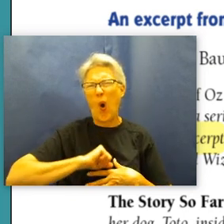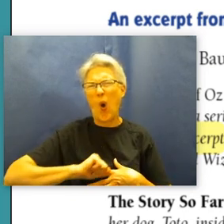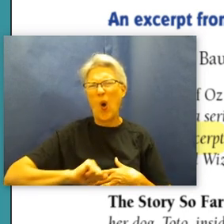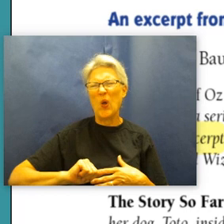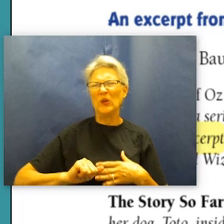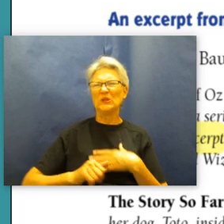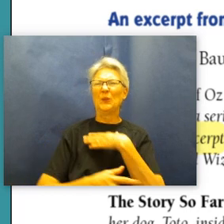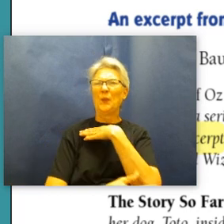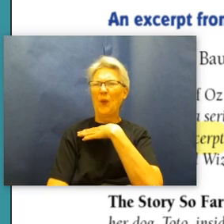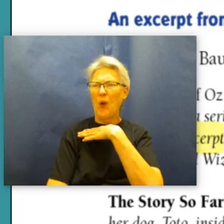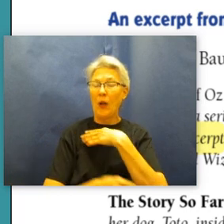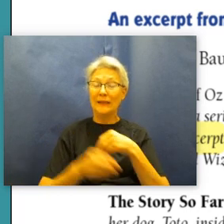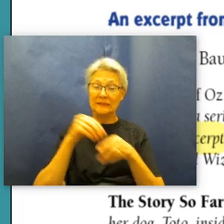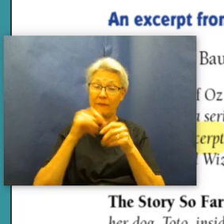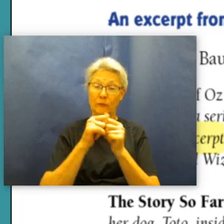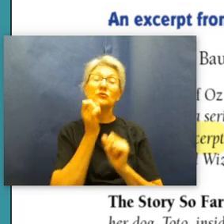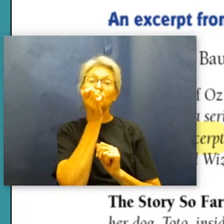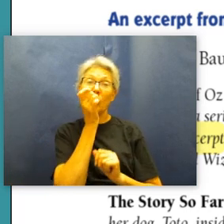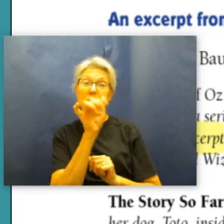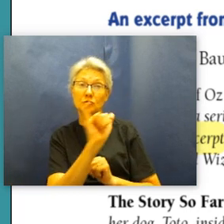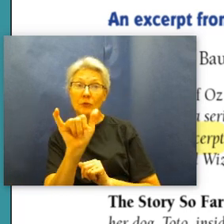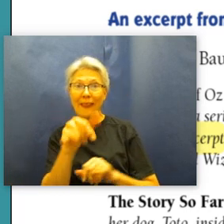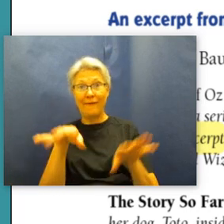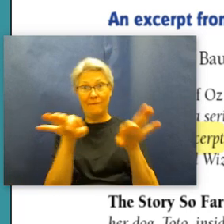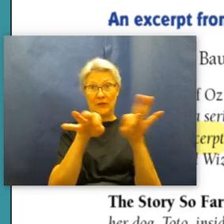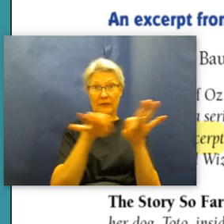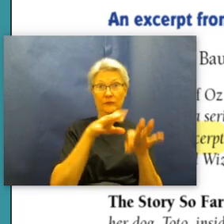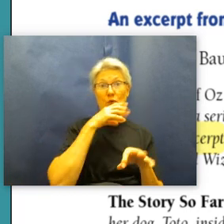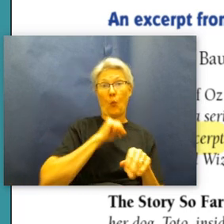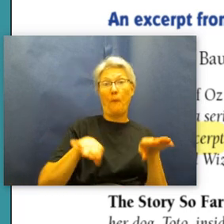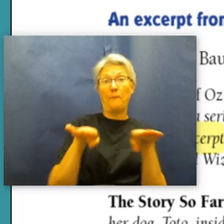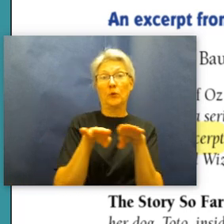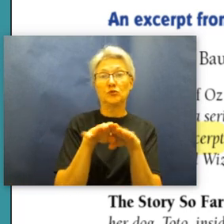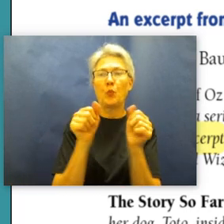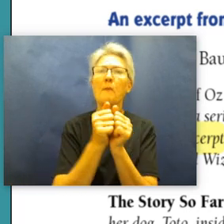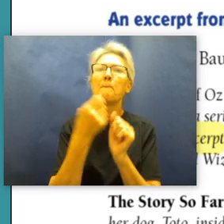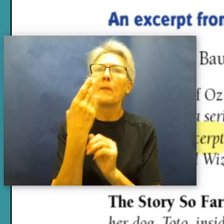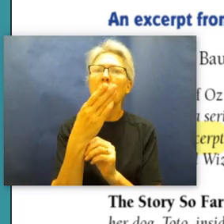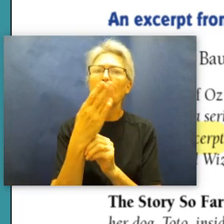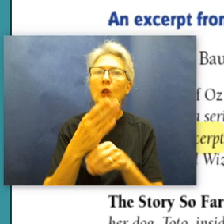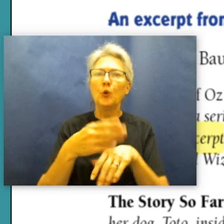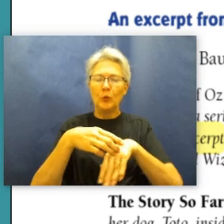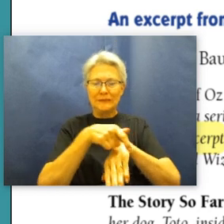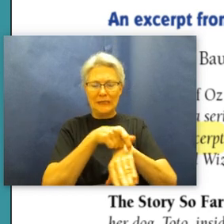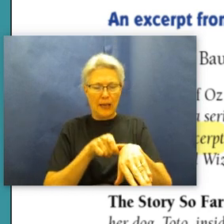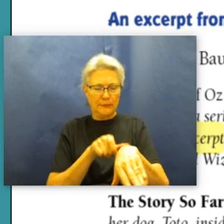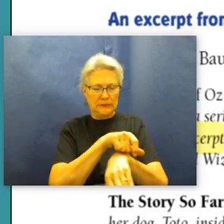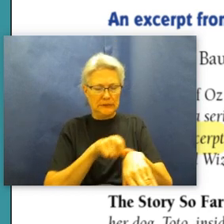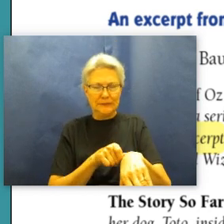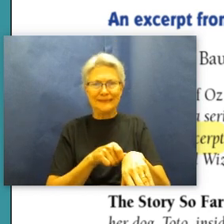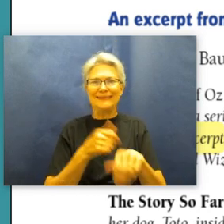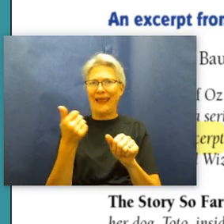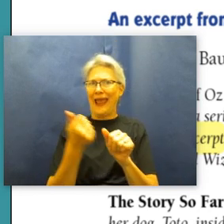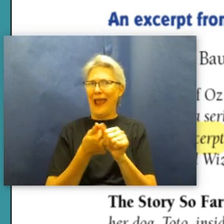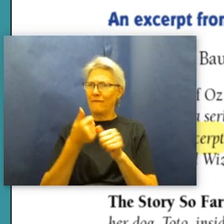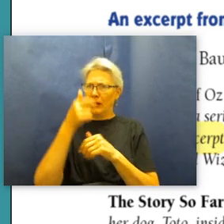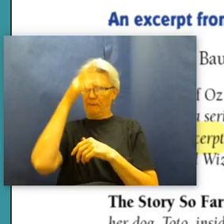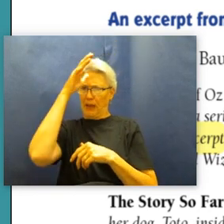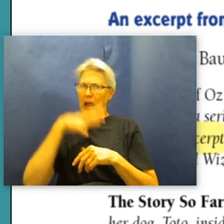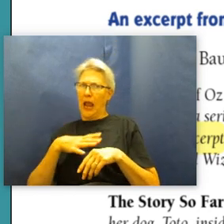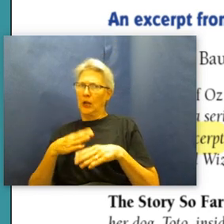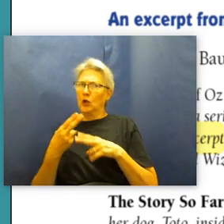been stuffed with straw. On the feet were some old boots with blue tops, such as every man wore